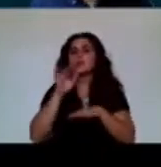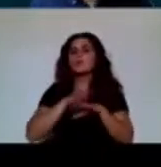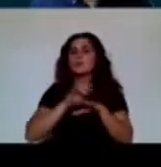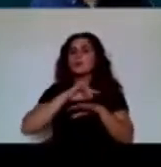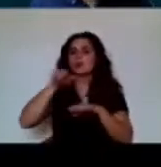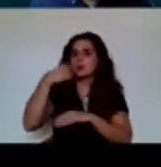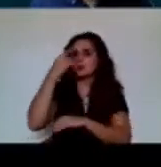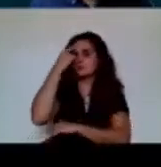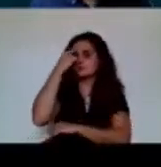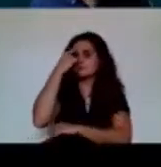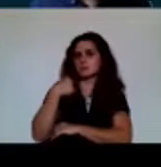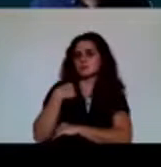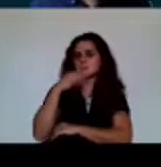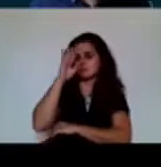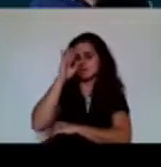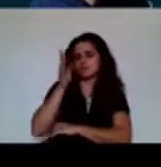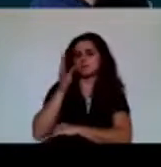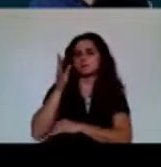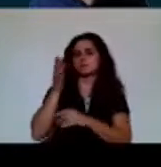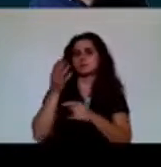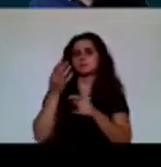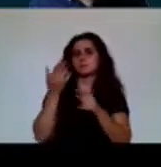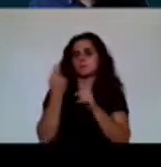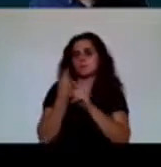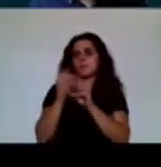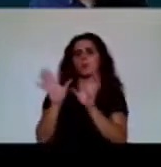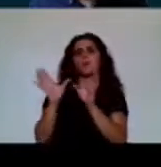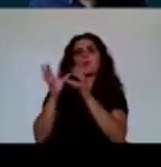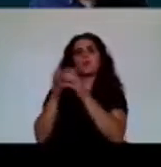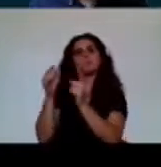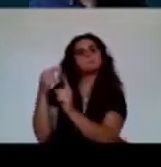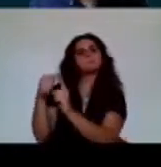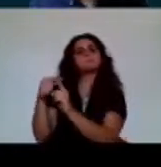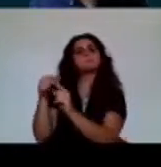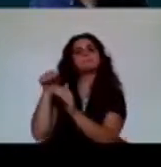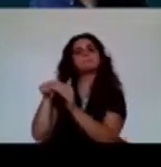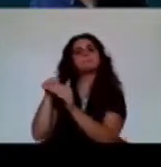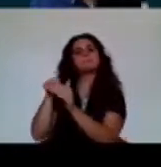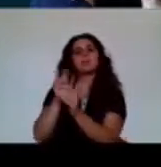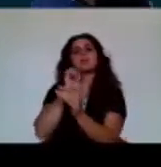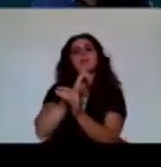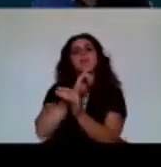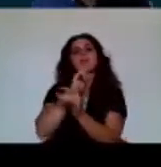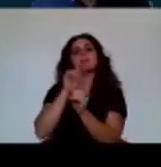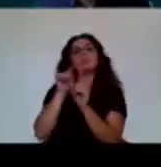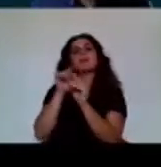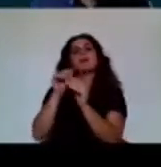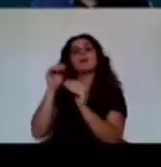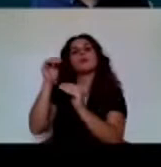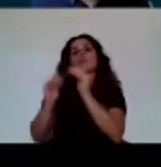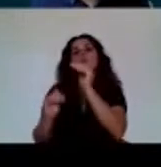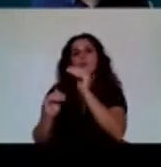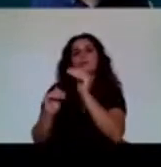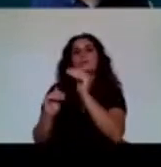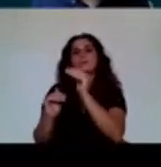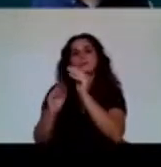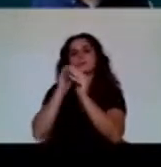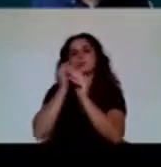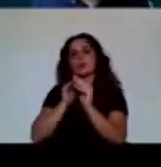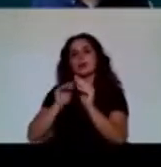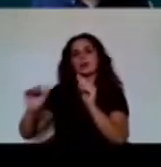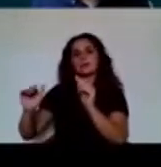that intergroup contact, and especially positive intergroup contact, is able to reduce